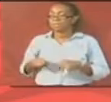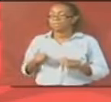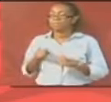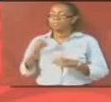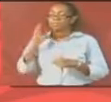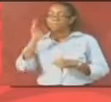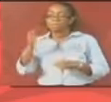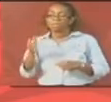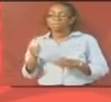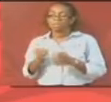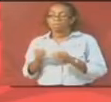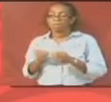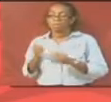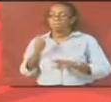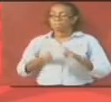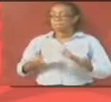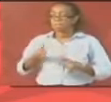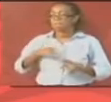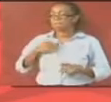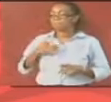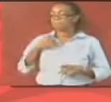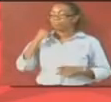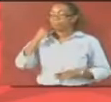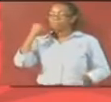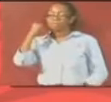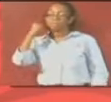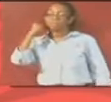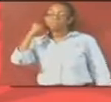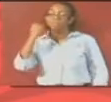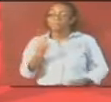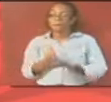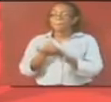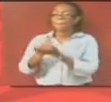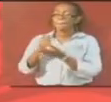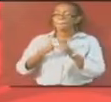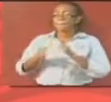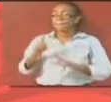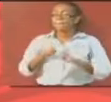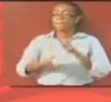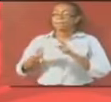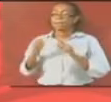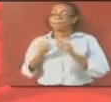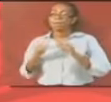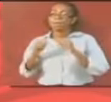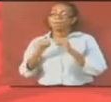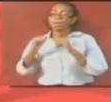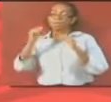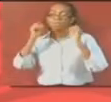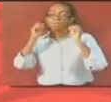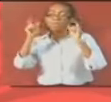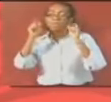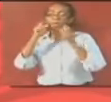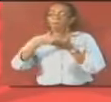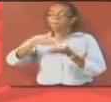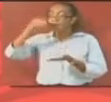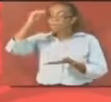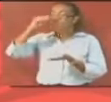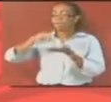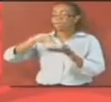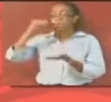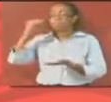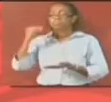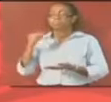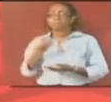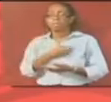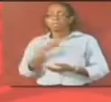to people. And so we need to help people become aware of the toll it might take on them, to recognize the signs and symptoms,